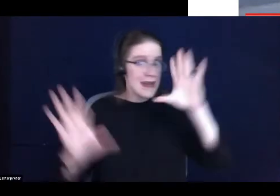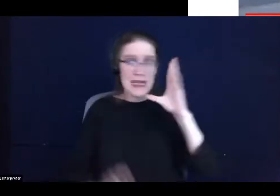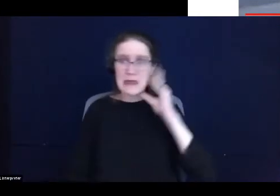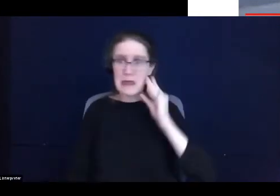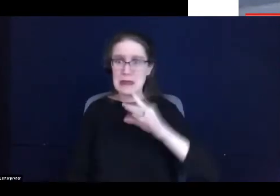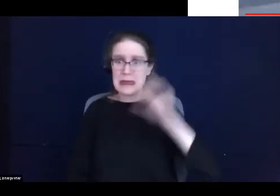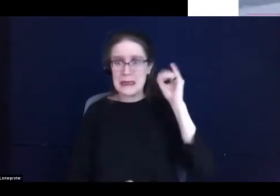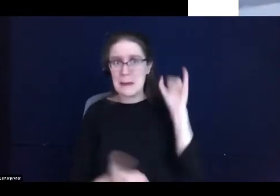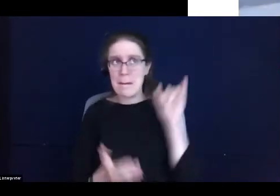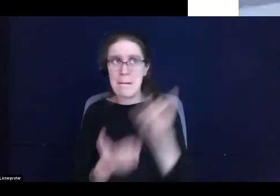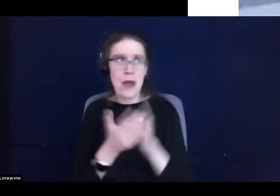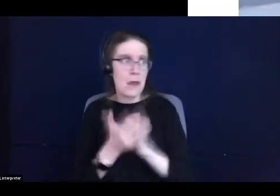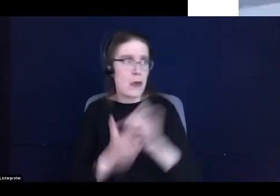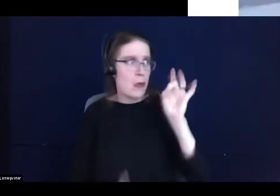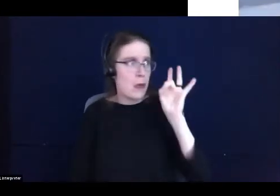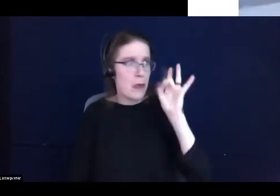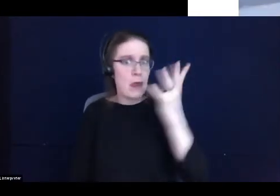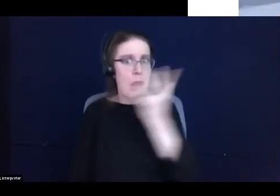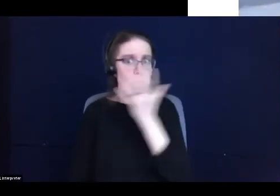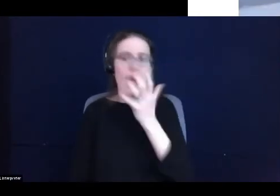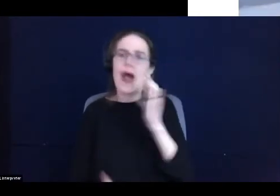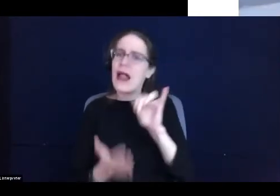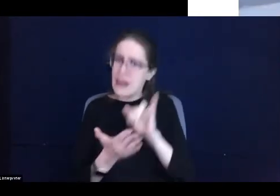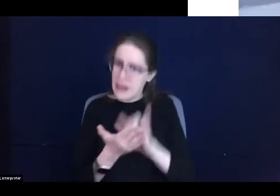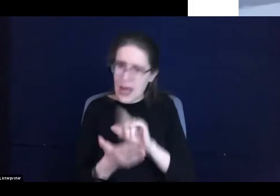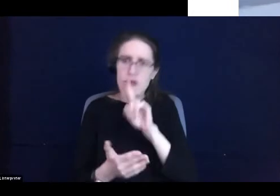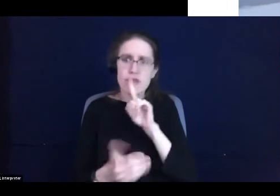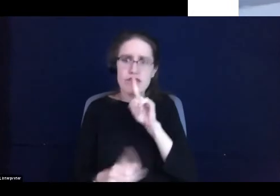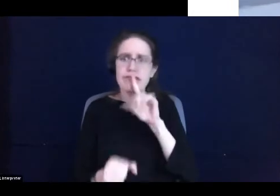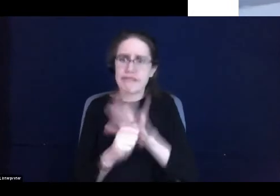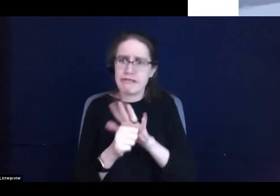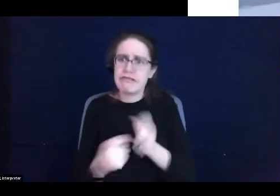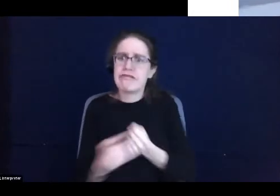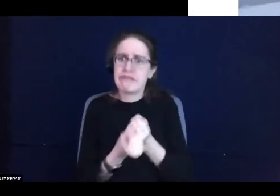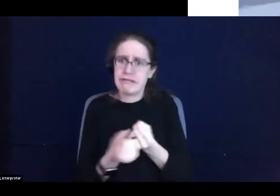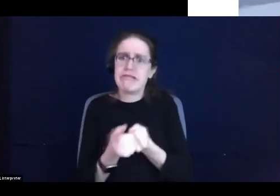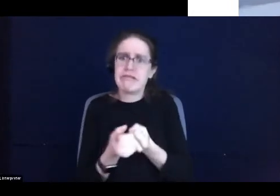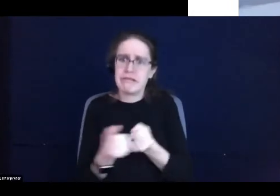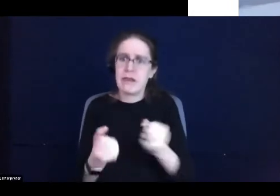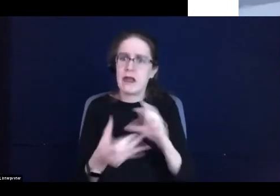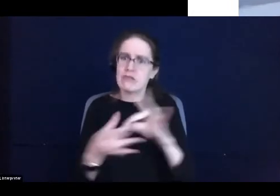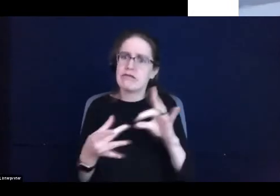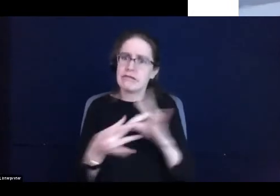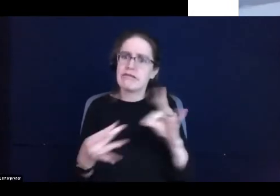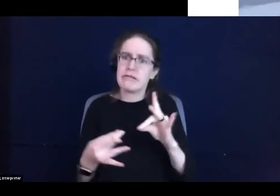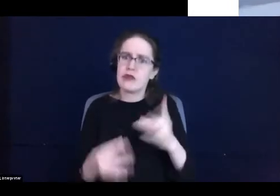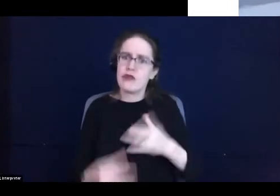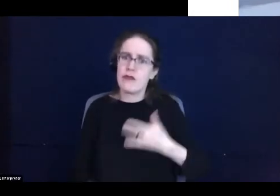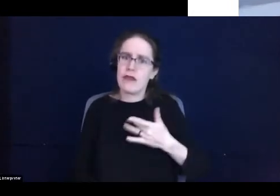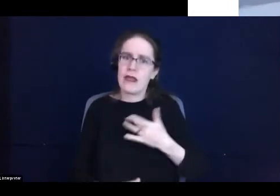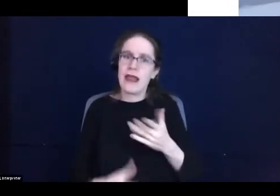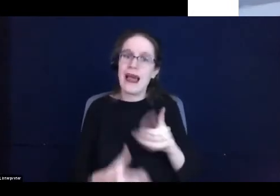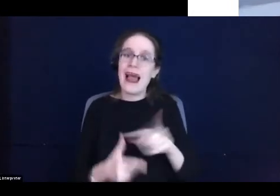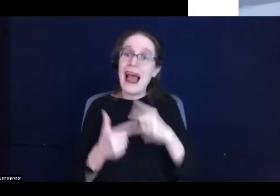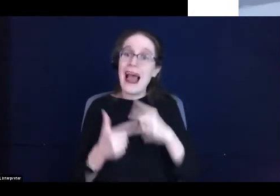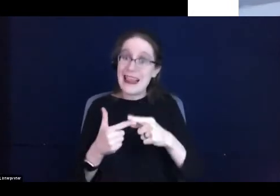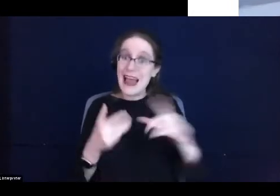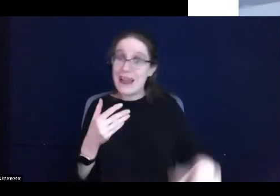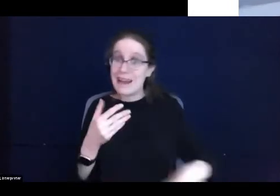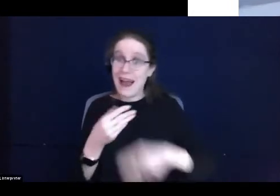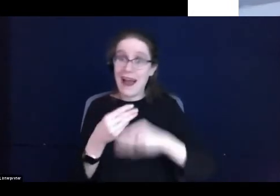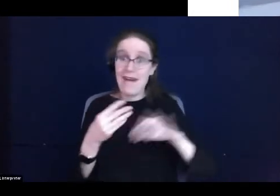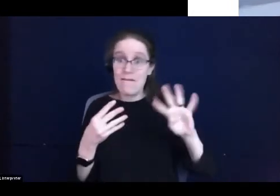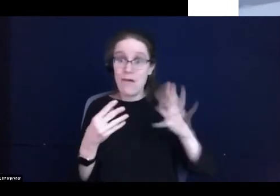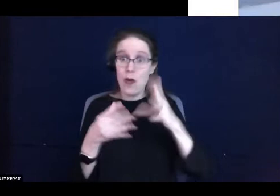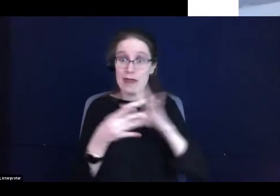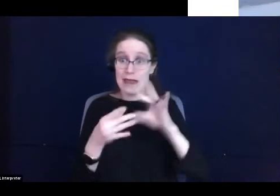very validating thing to say and can be so helpful to hear as a survivor. If you then follow that up with a fourth statement of, I